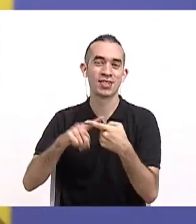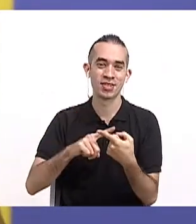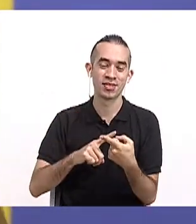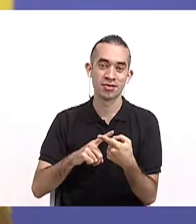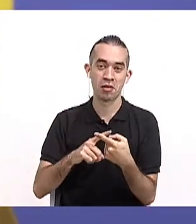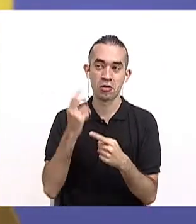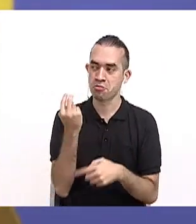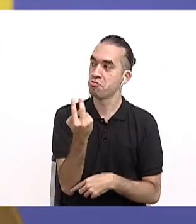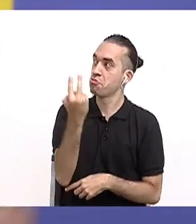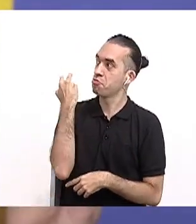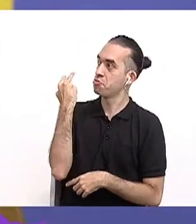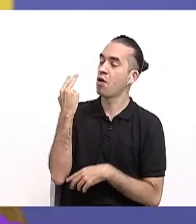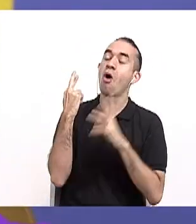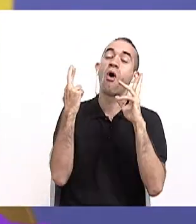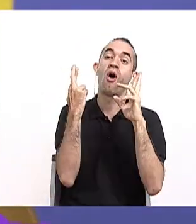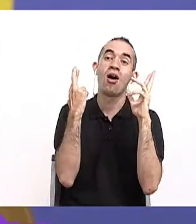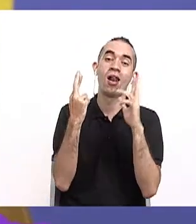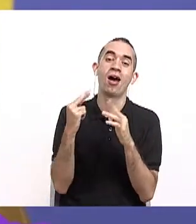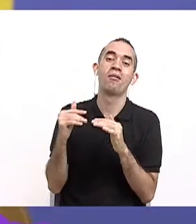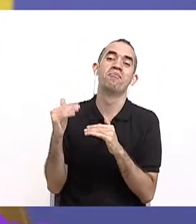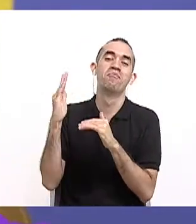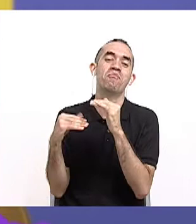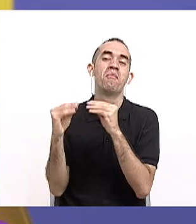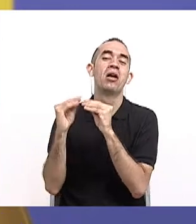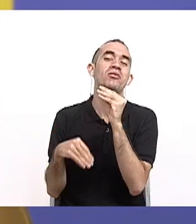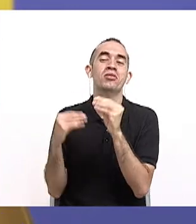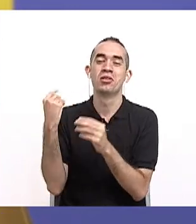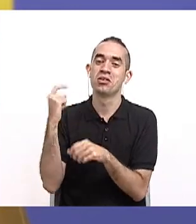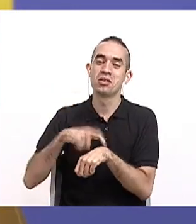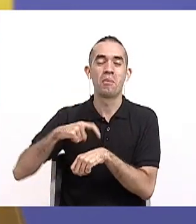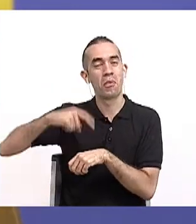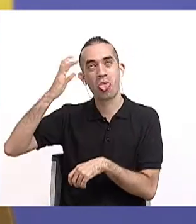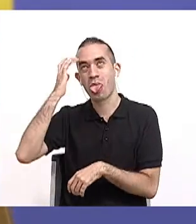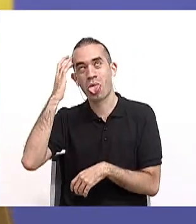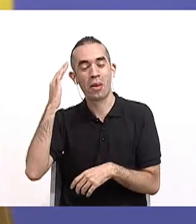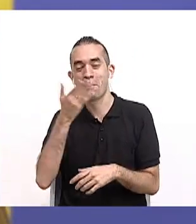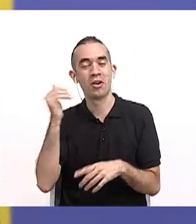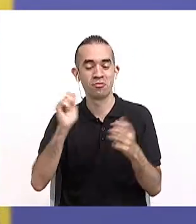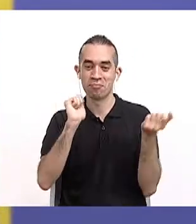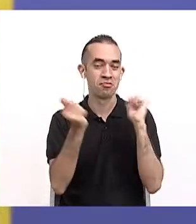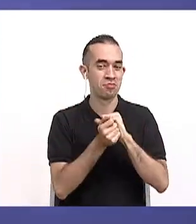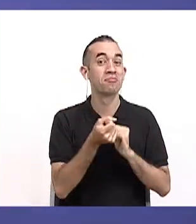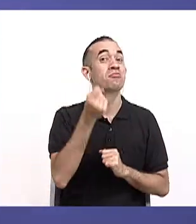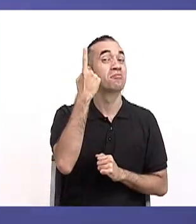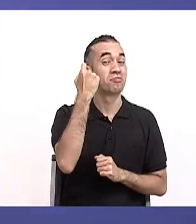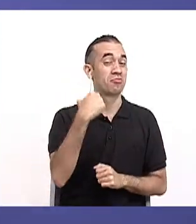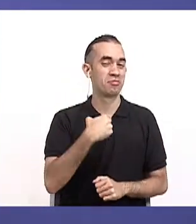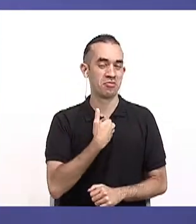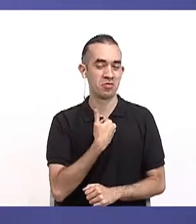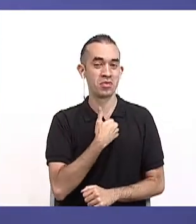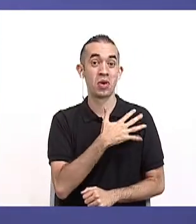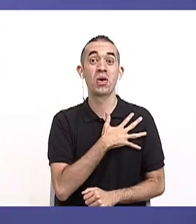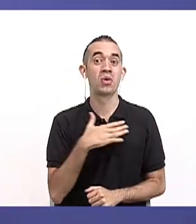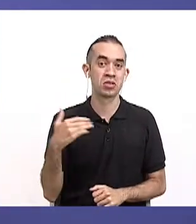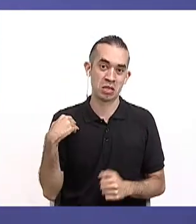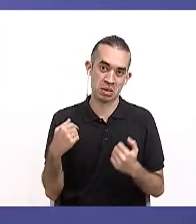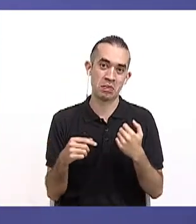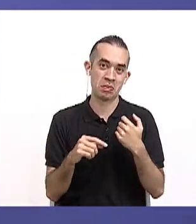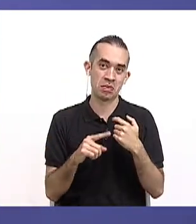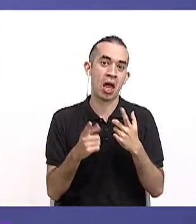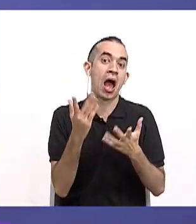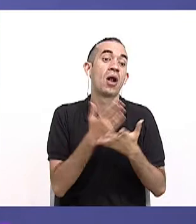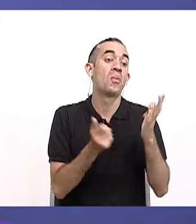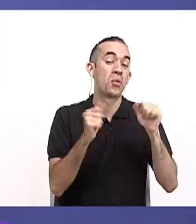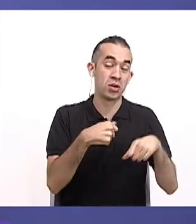back, I wish I had spent less time worrying and more time understanding what I liked, what I could do, and what